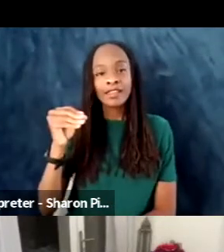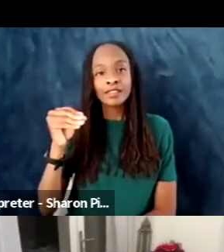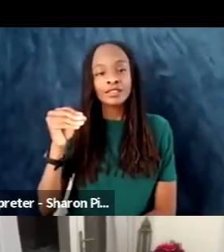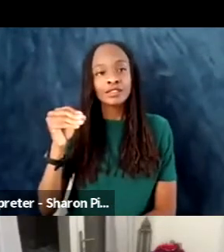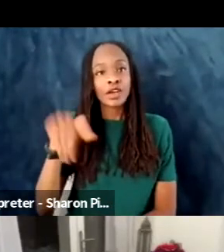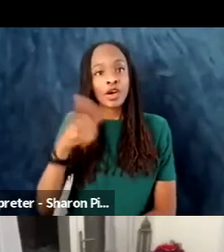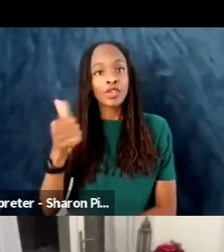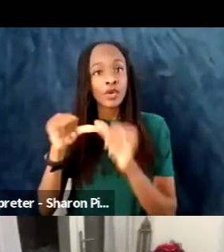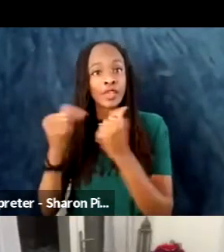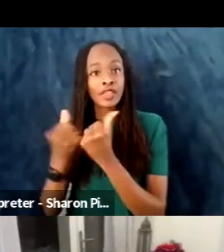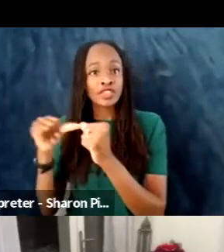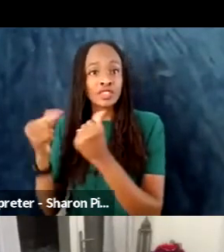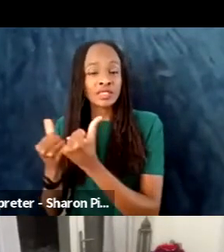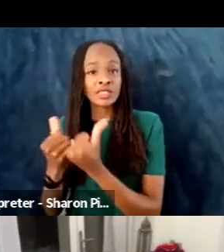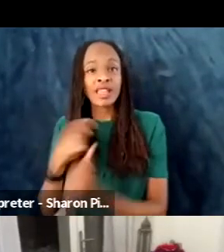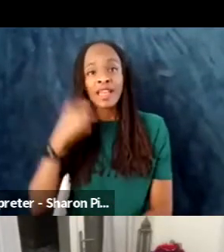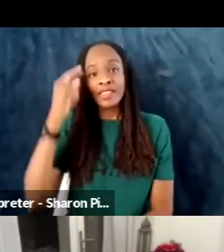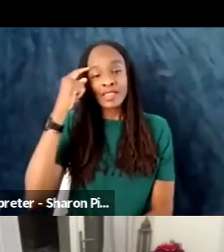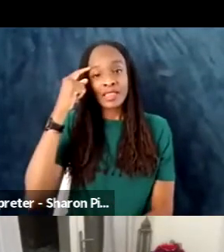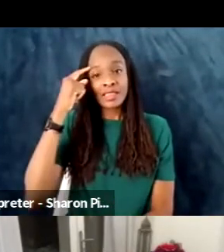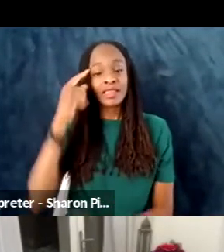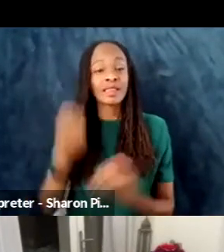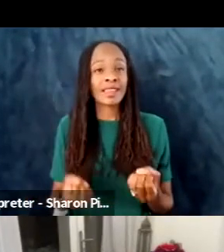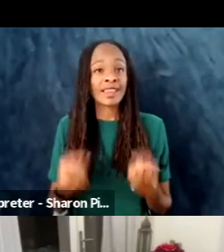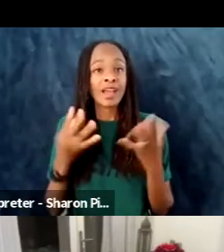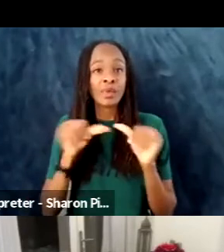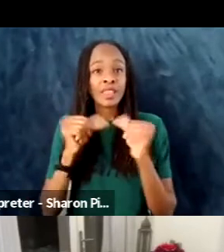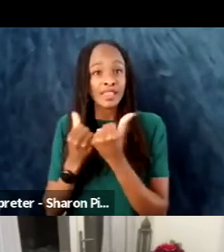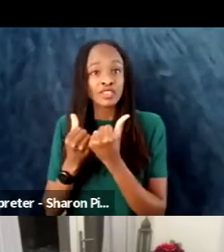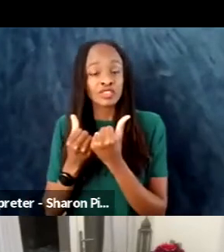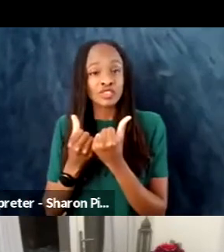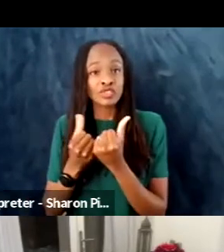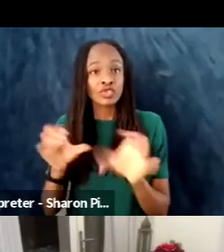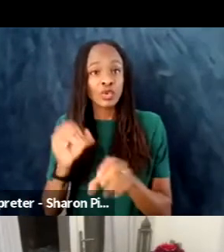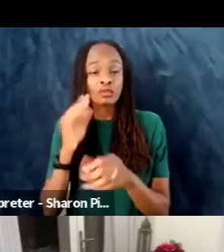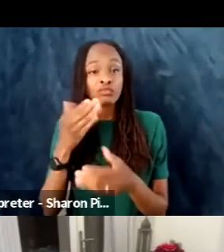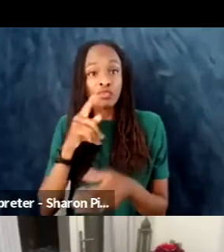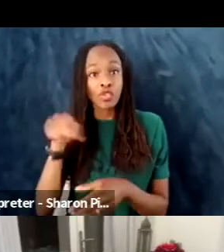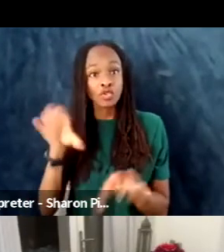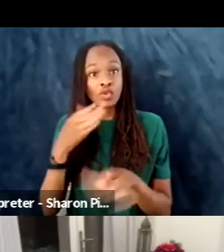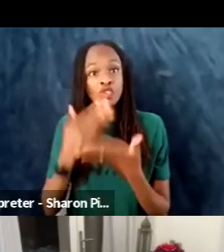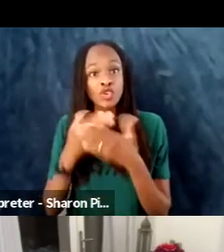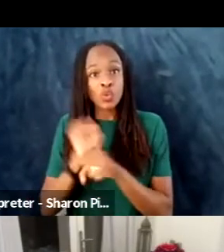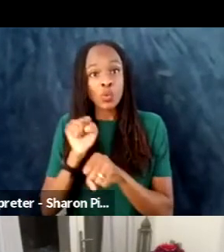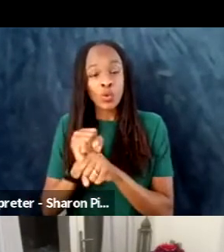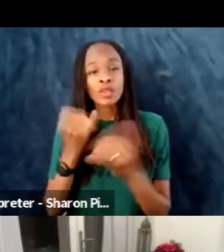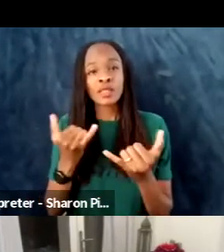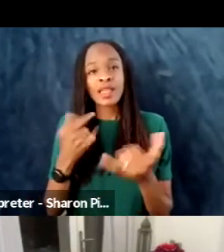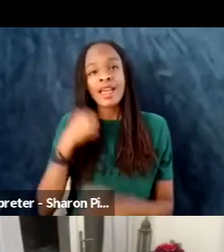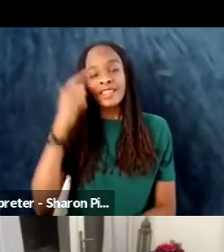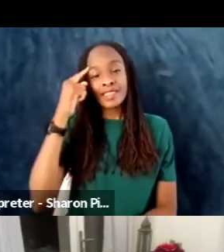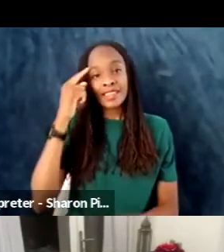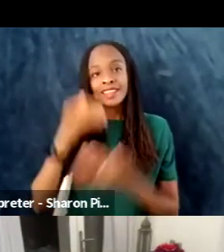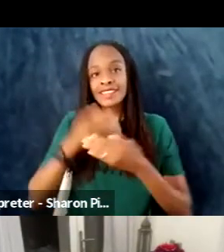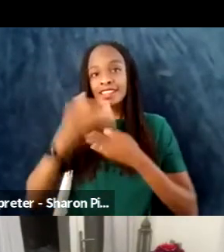agencies, I think there are a number of agencies doing good work today. The more that work gets successful, I think the next time we do